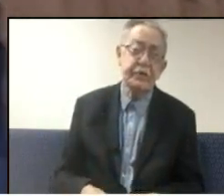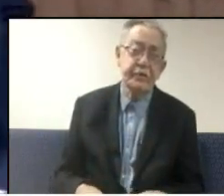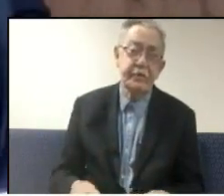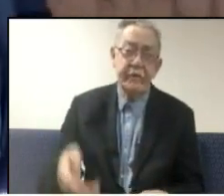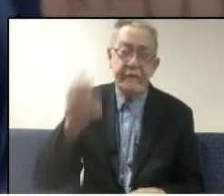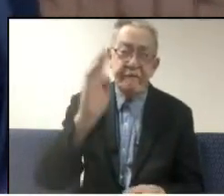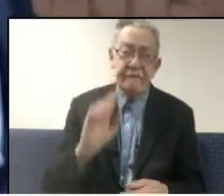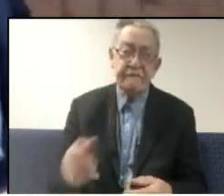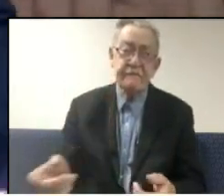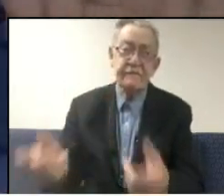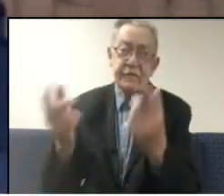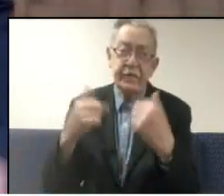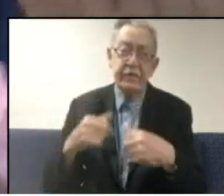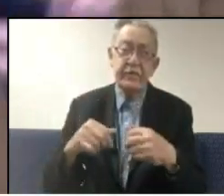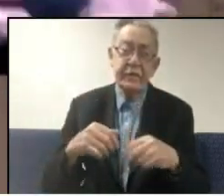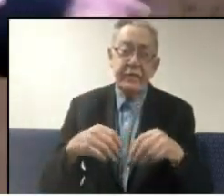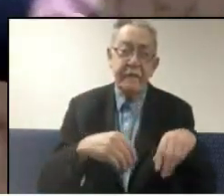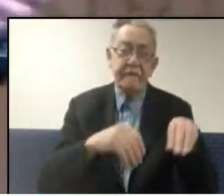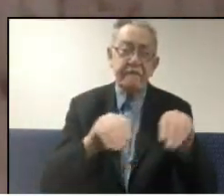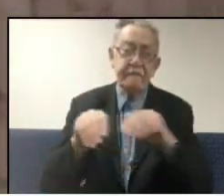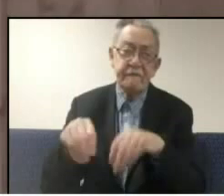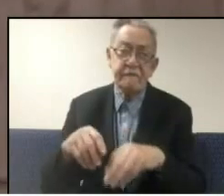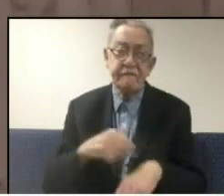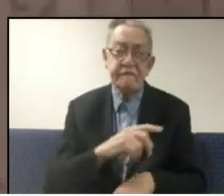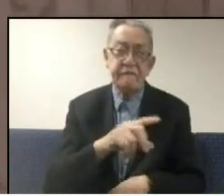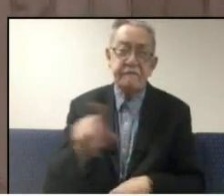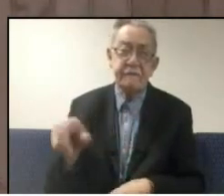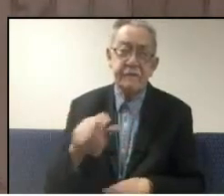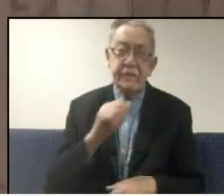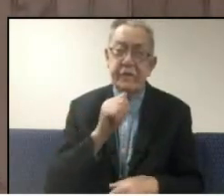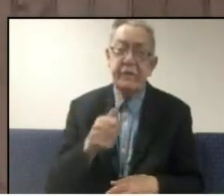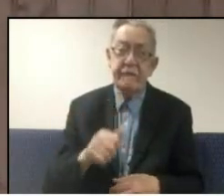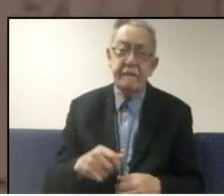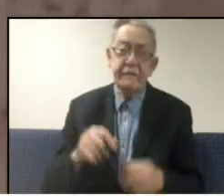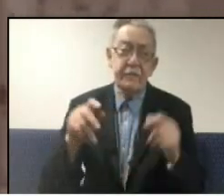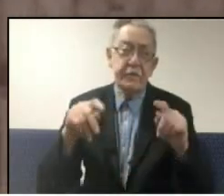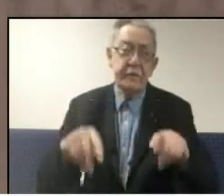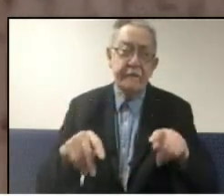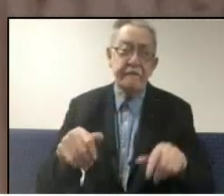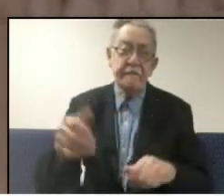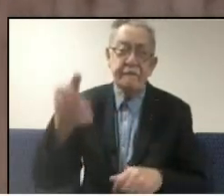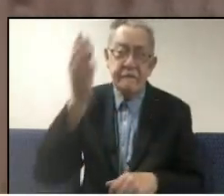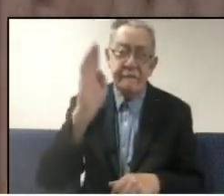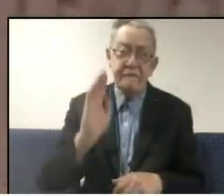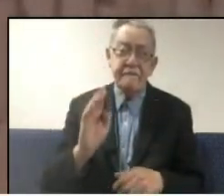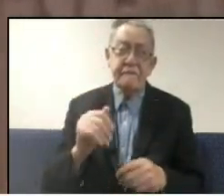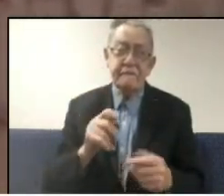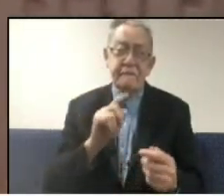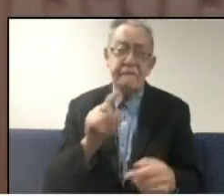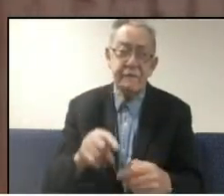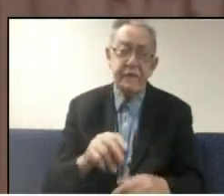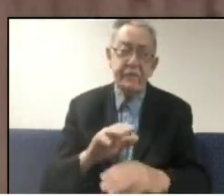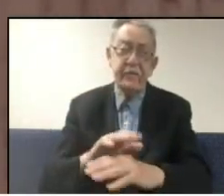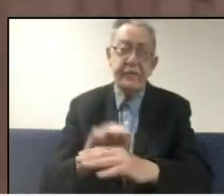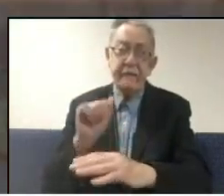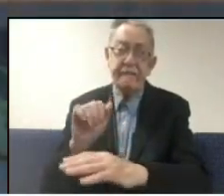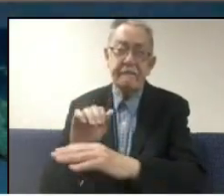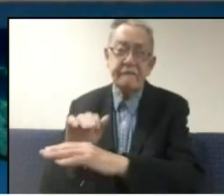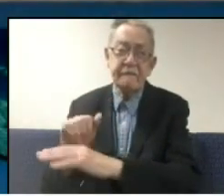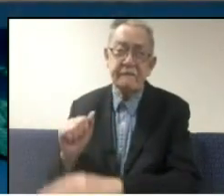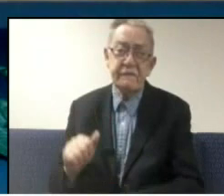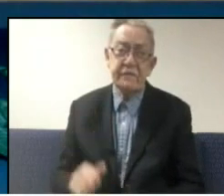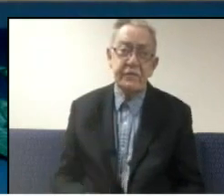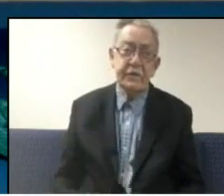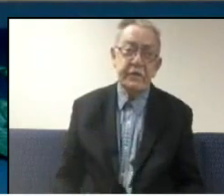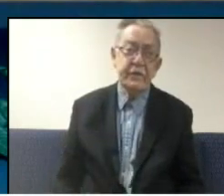to sell you. It's not that you're somebody that God is coming to recruit, all right? You